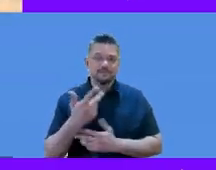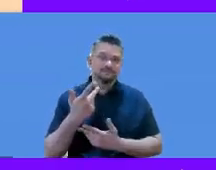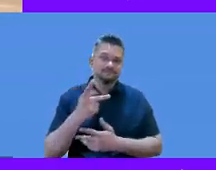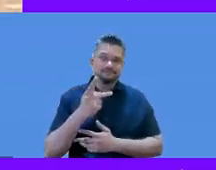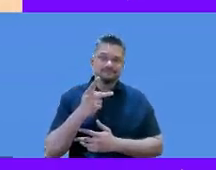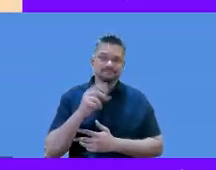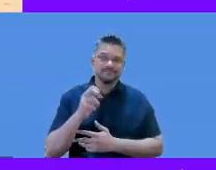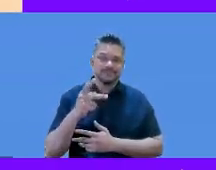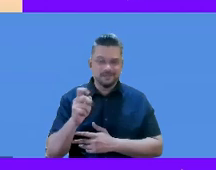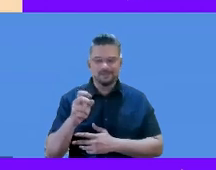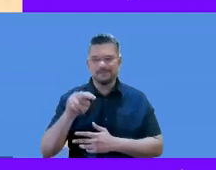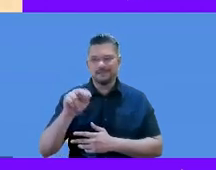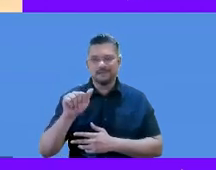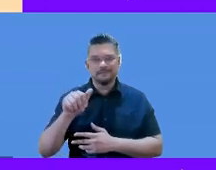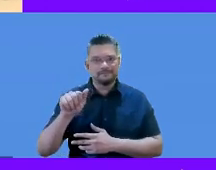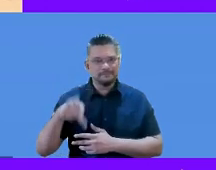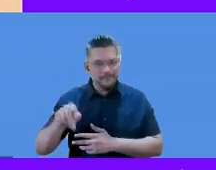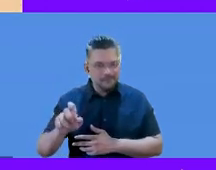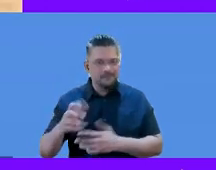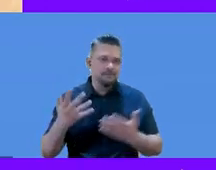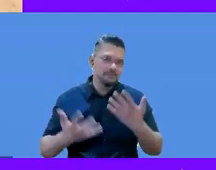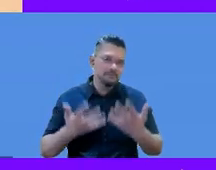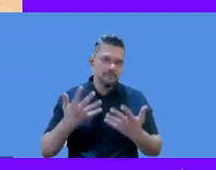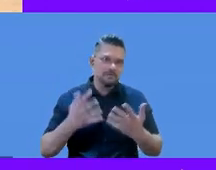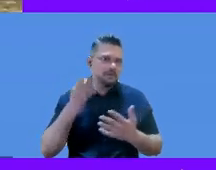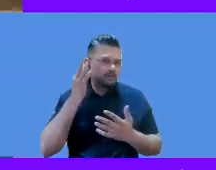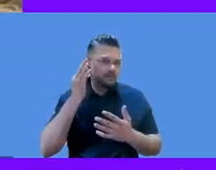accessible. Here is the health facility. Even the health facility, I think